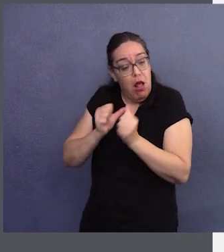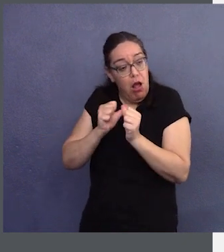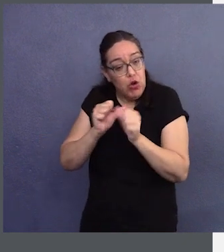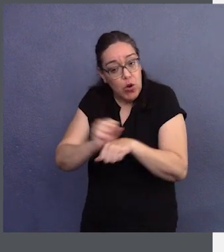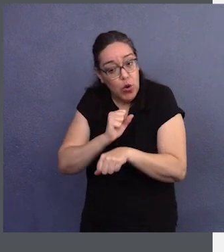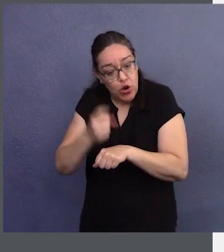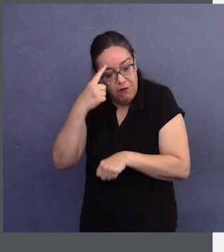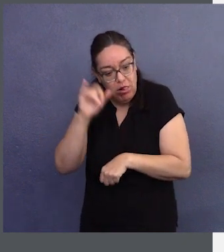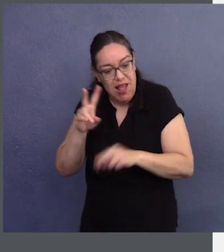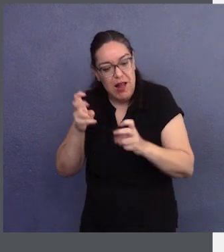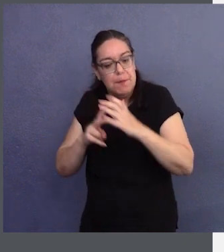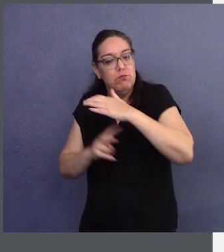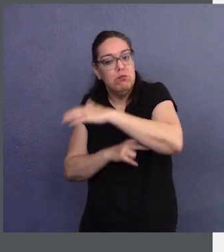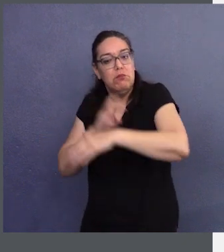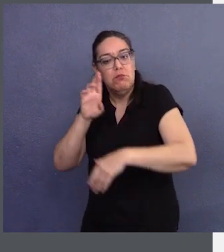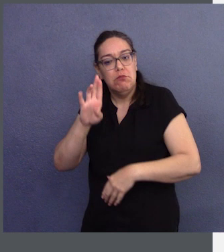for instance?